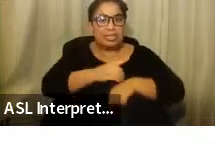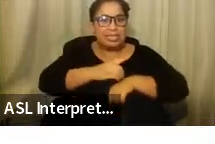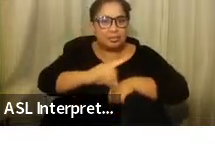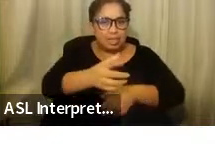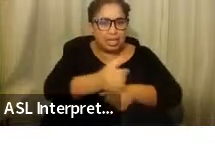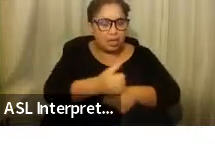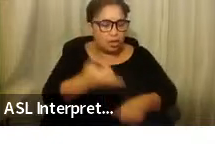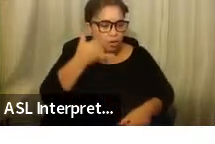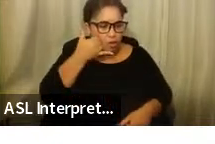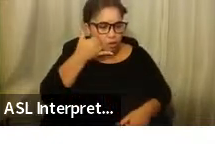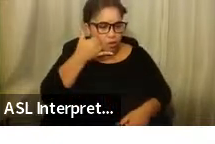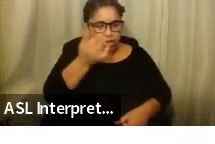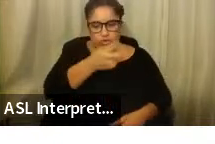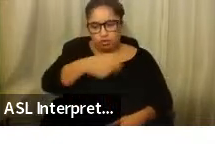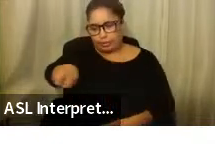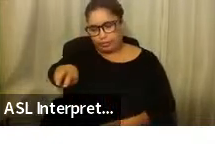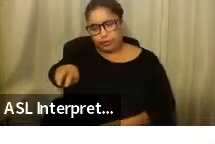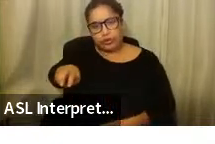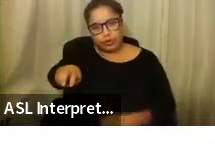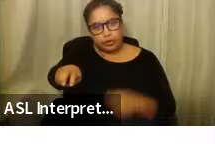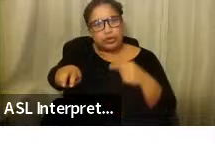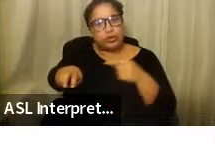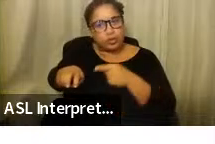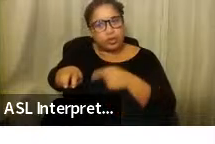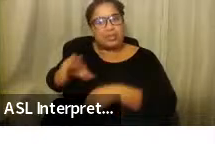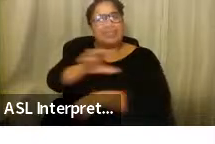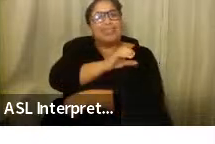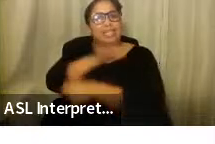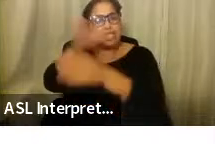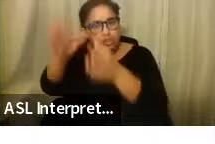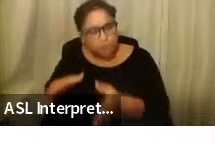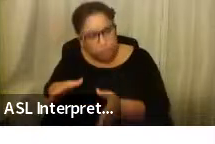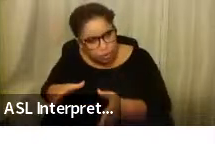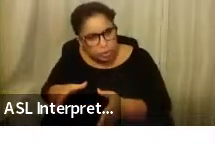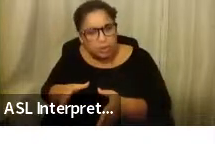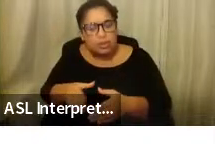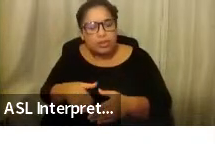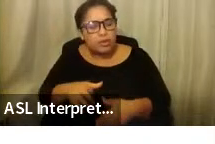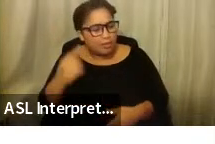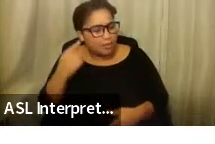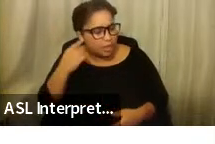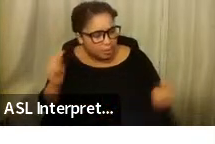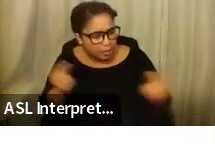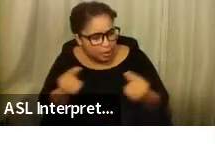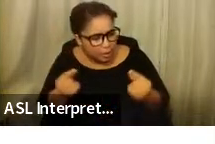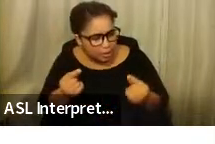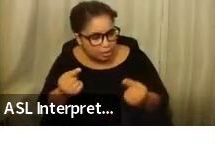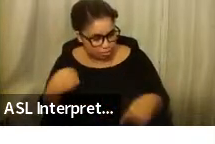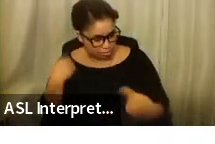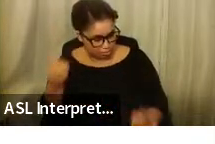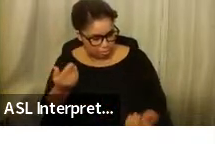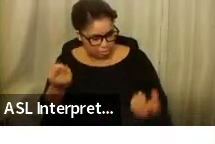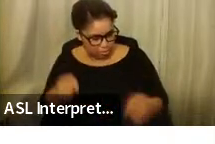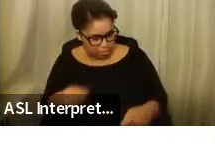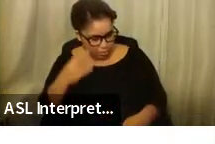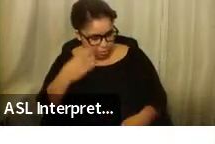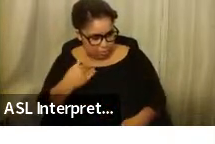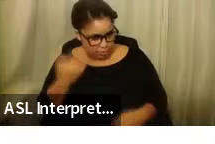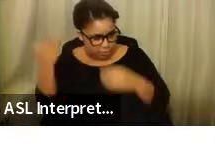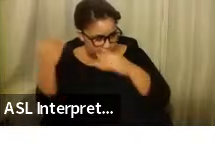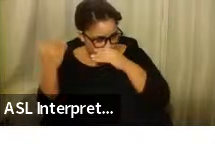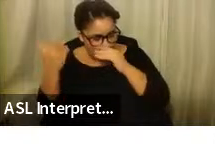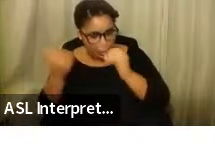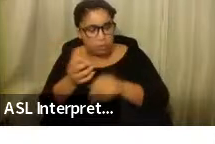the call, they can transfer to a clinician who can say, you have ear pain, you've had this before, you got treated